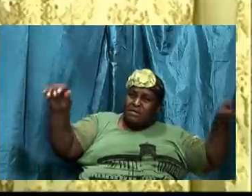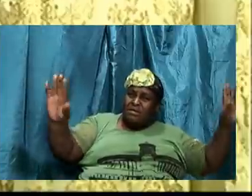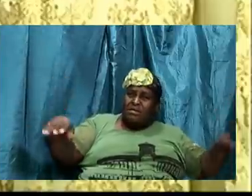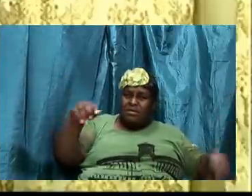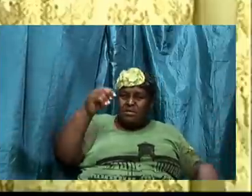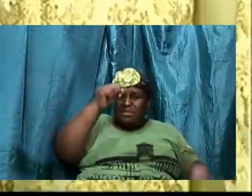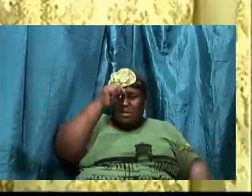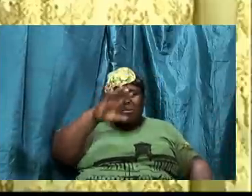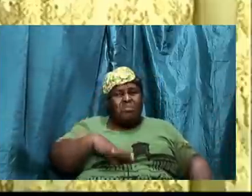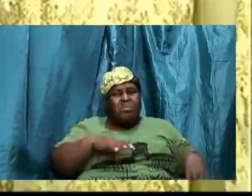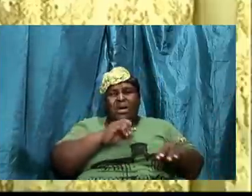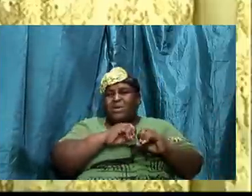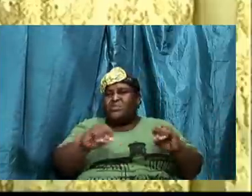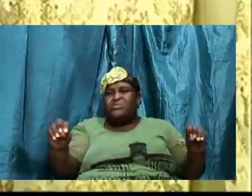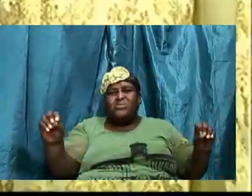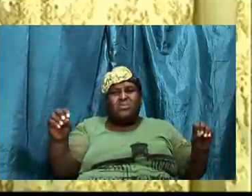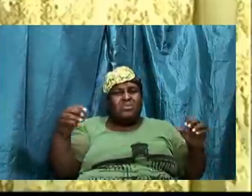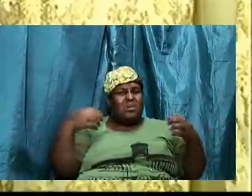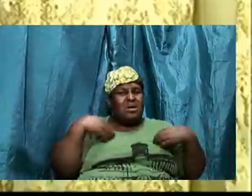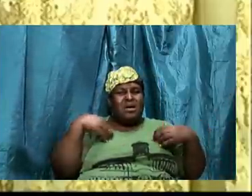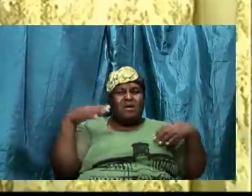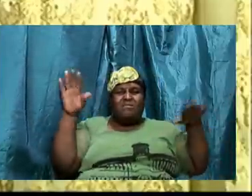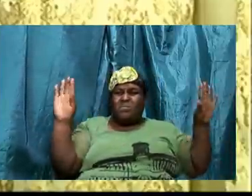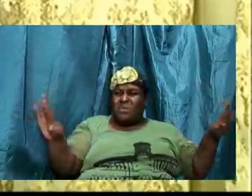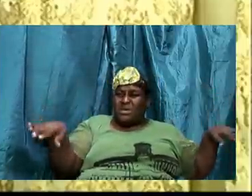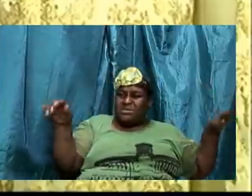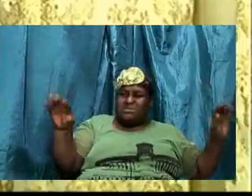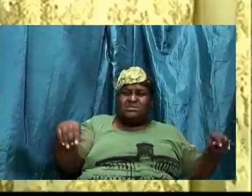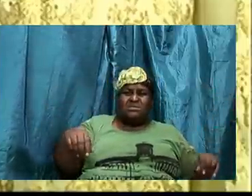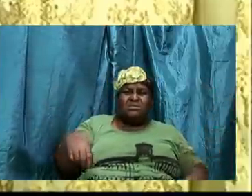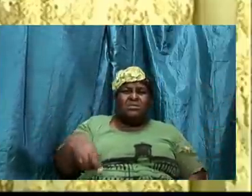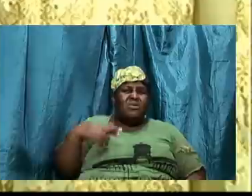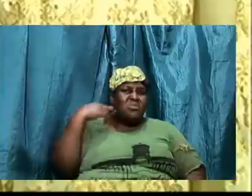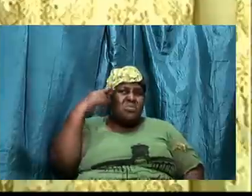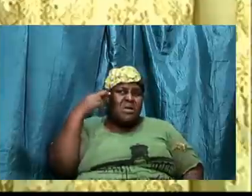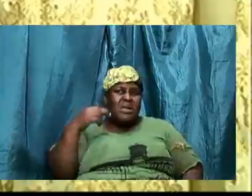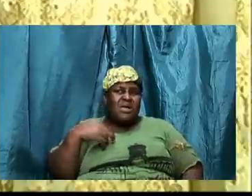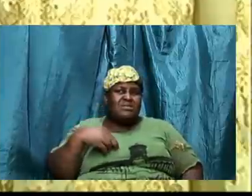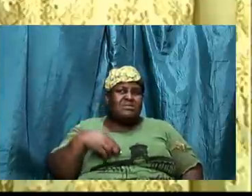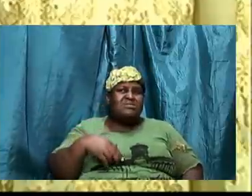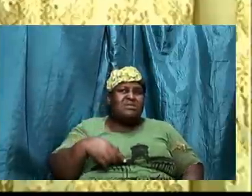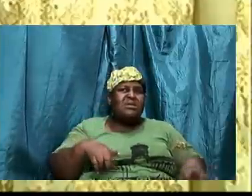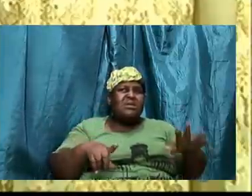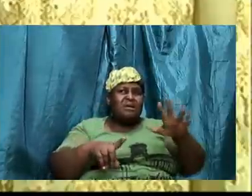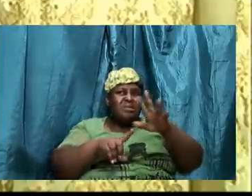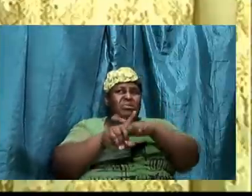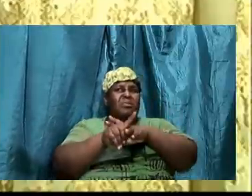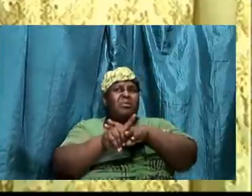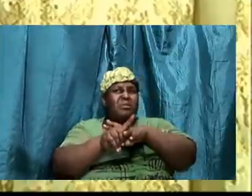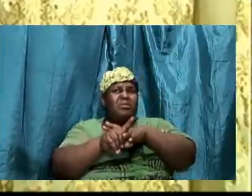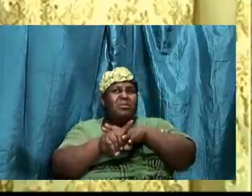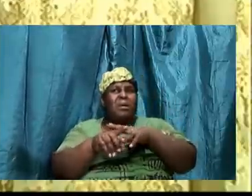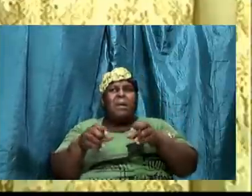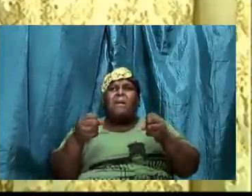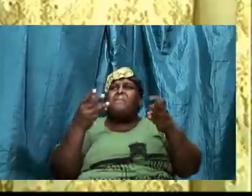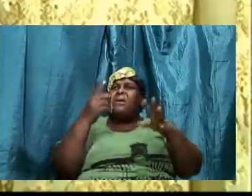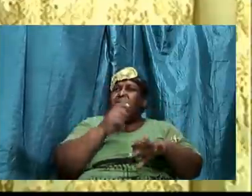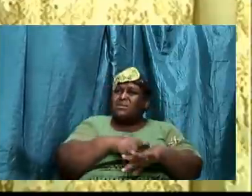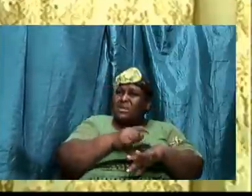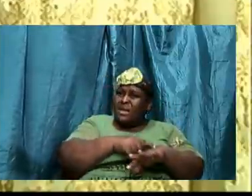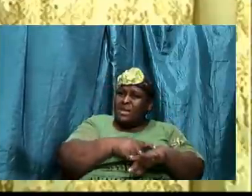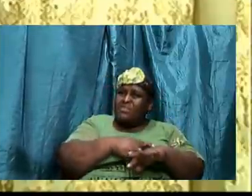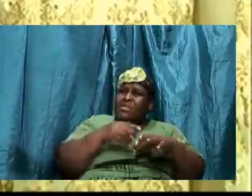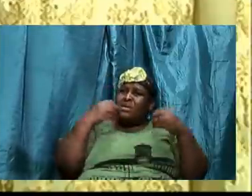We realize that they can appear. And many times as we go through scriptures, we recognize that the Bible says